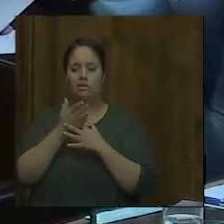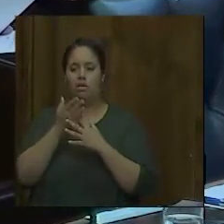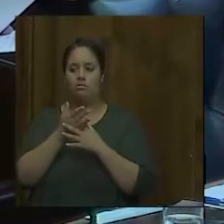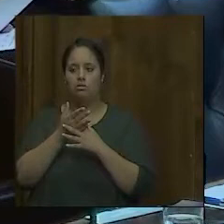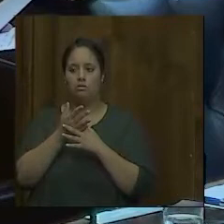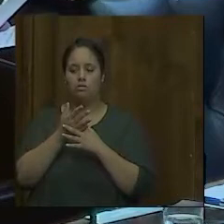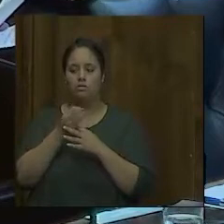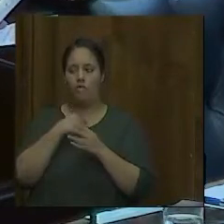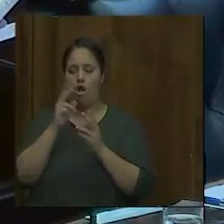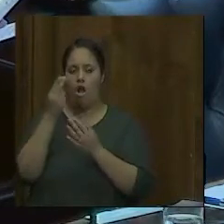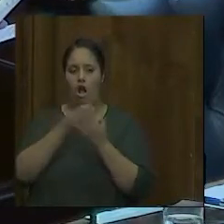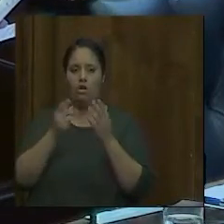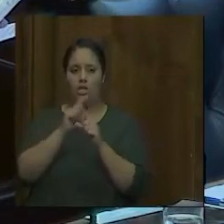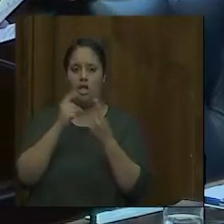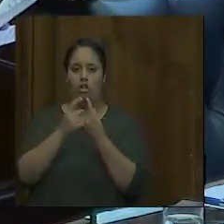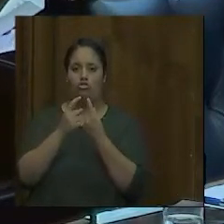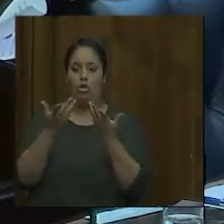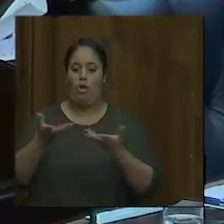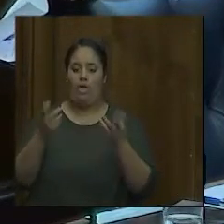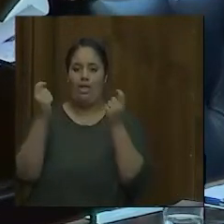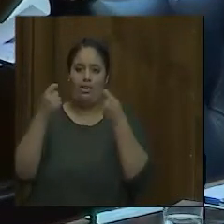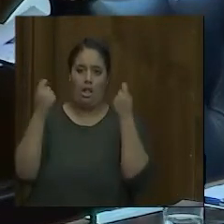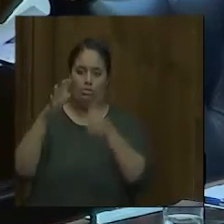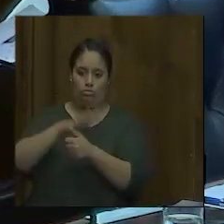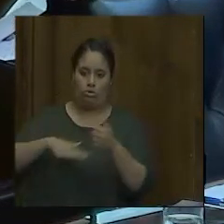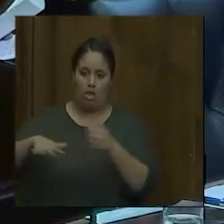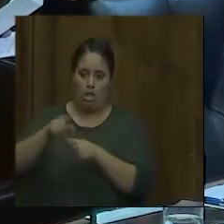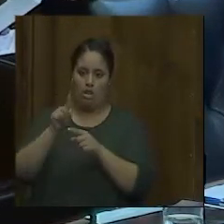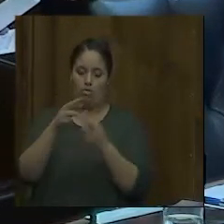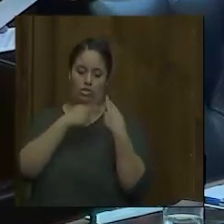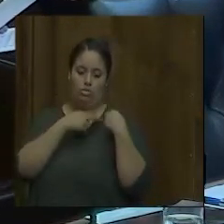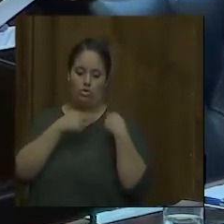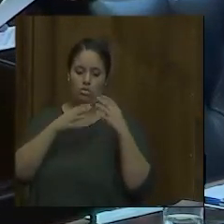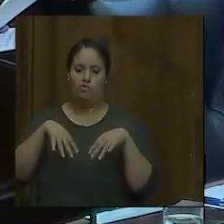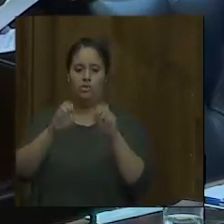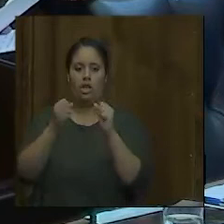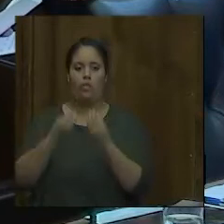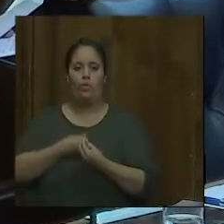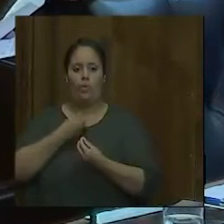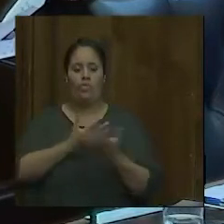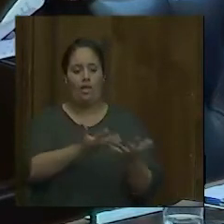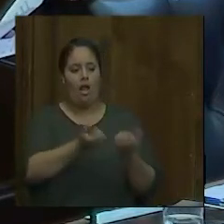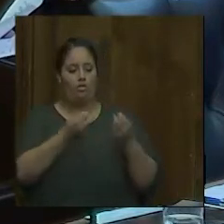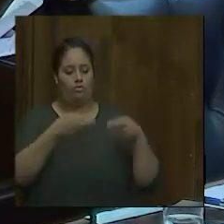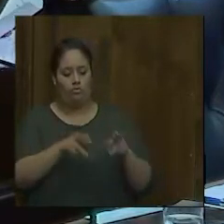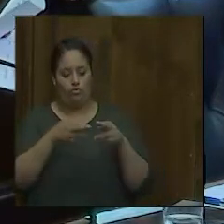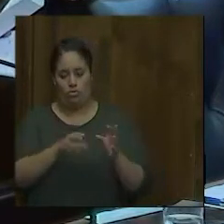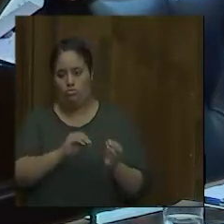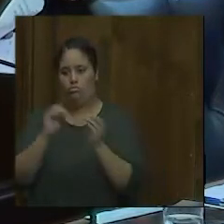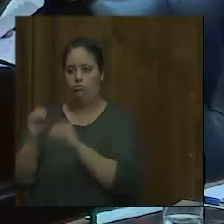culture group in the townships who are responsible for taking youth out of the streets